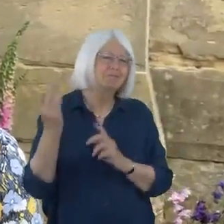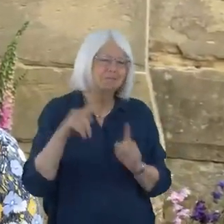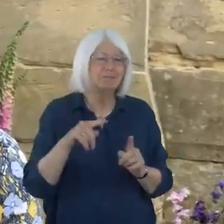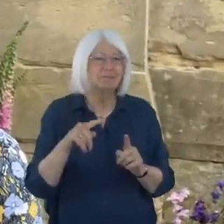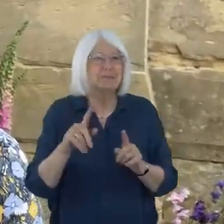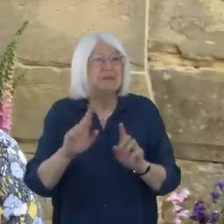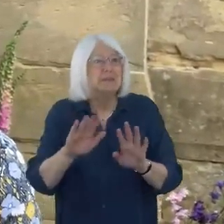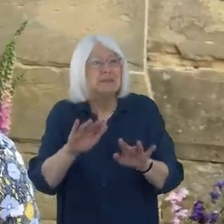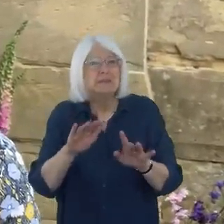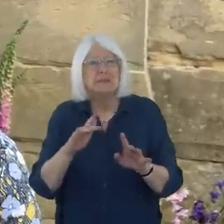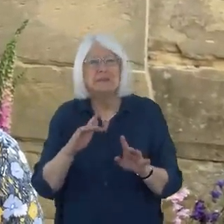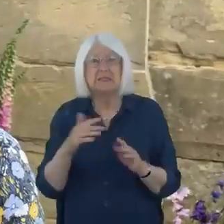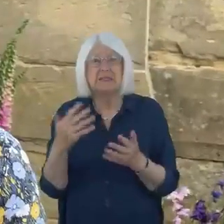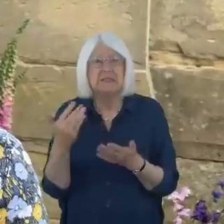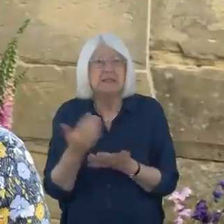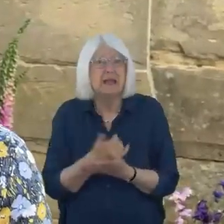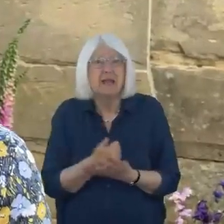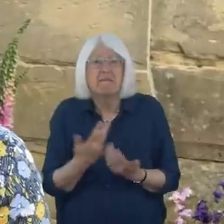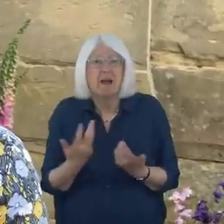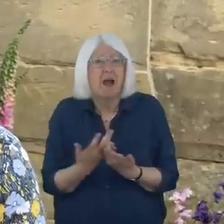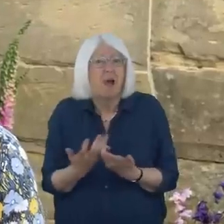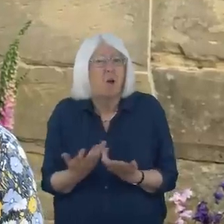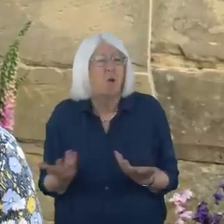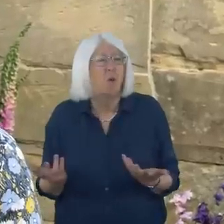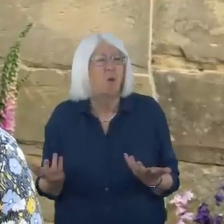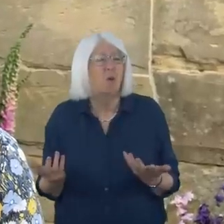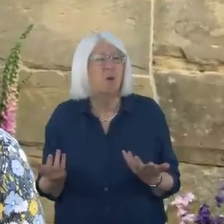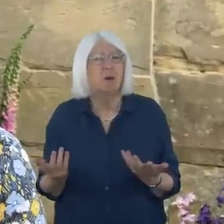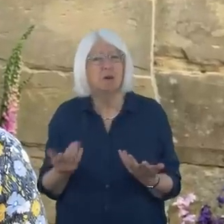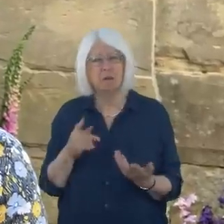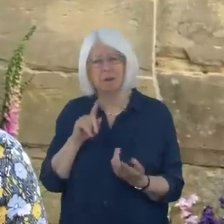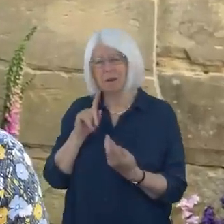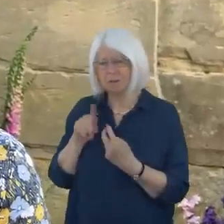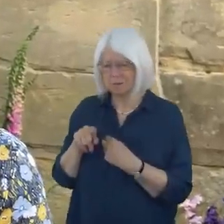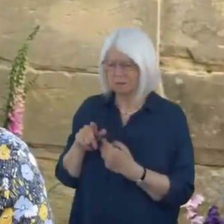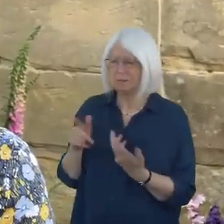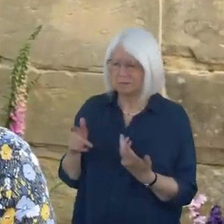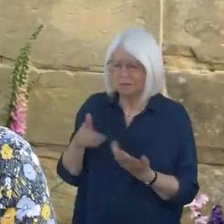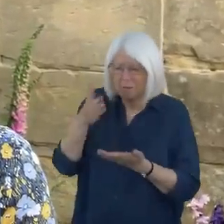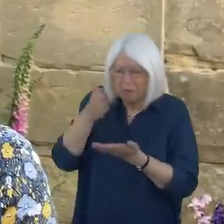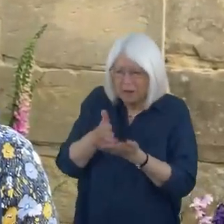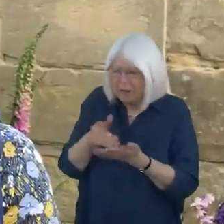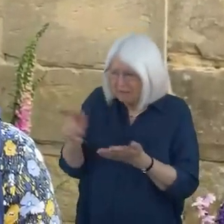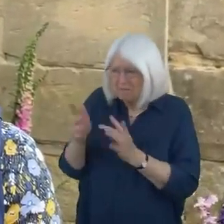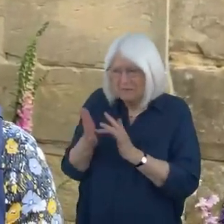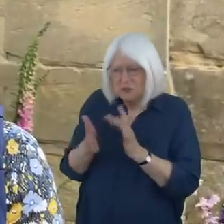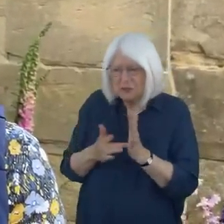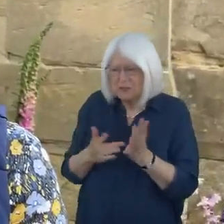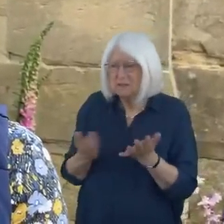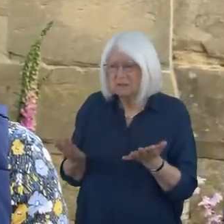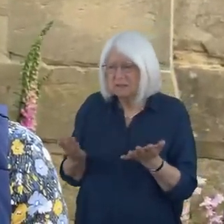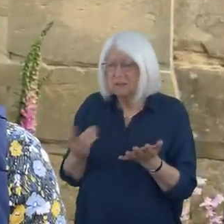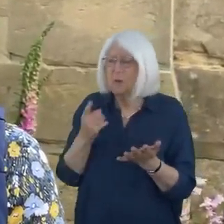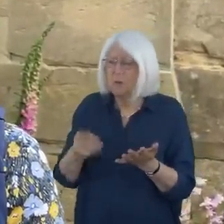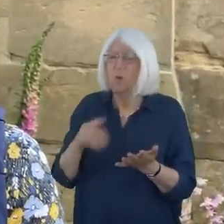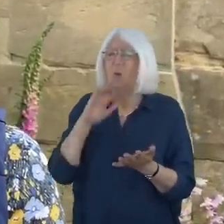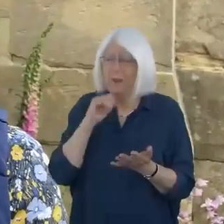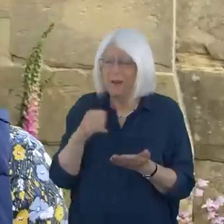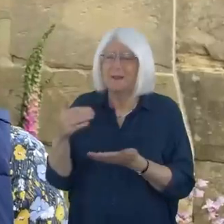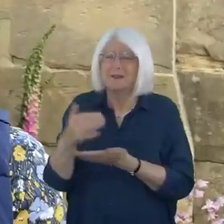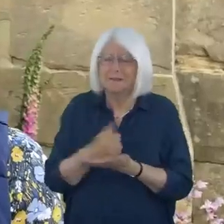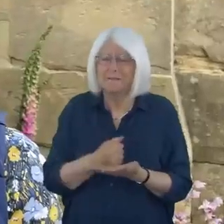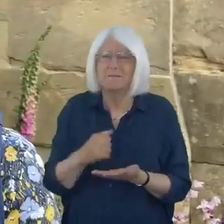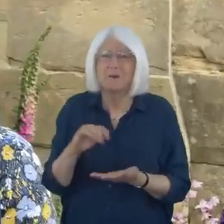what must I do to be saved?" They answered, Believe on the Lord Jesus, and you will be